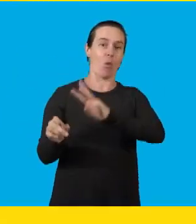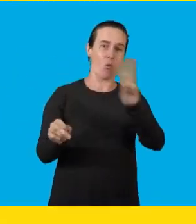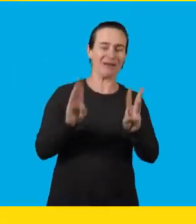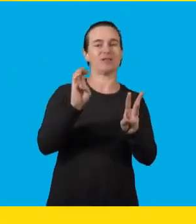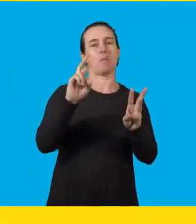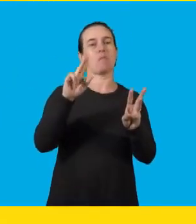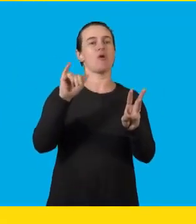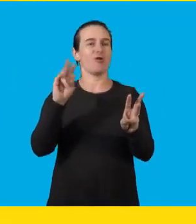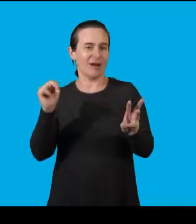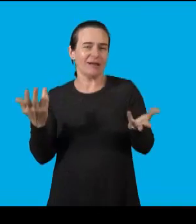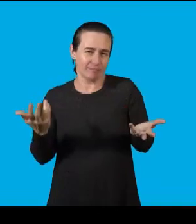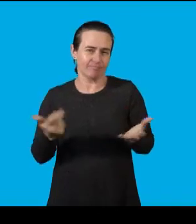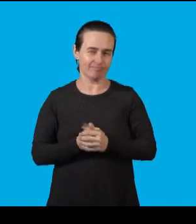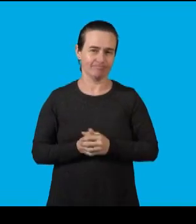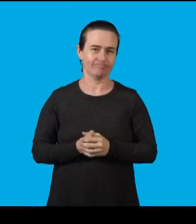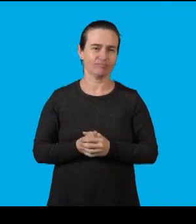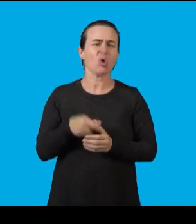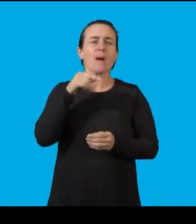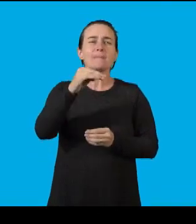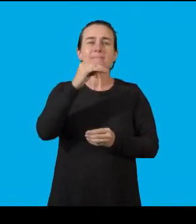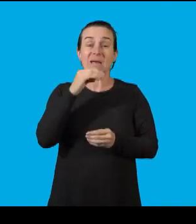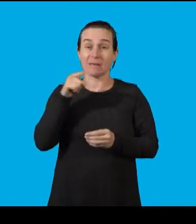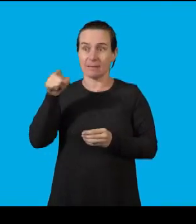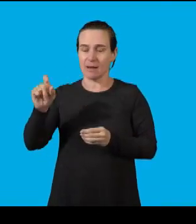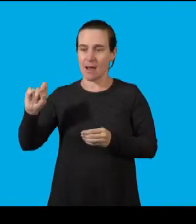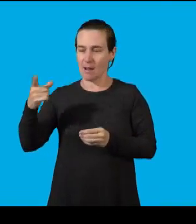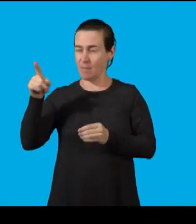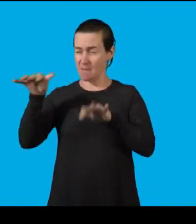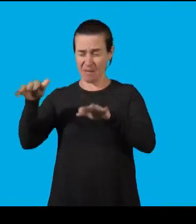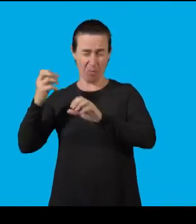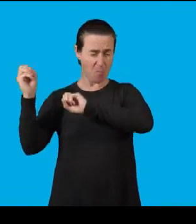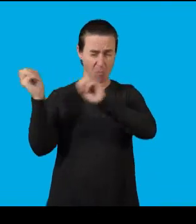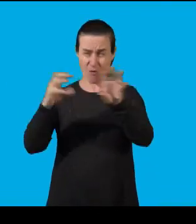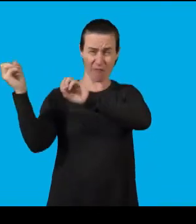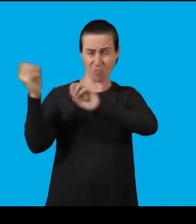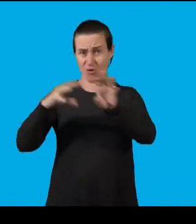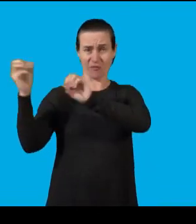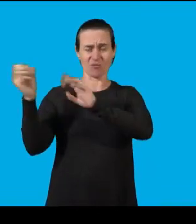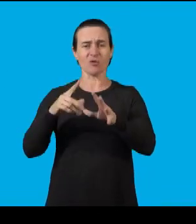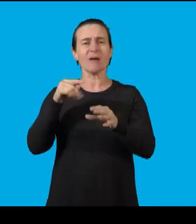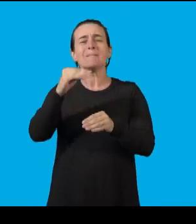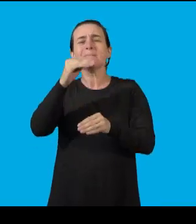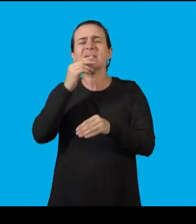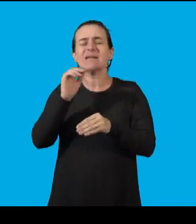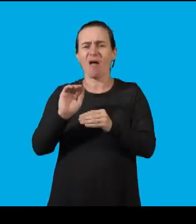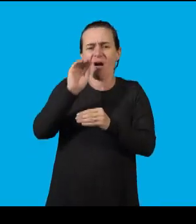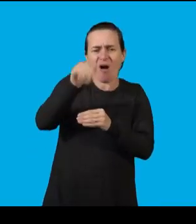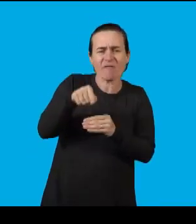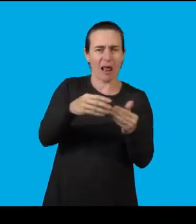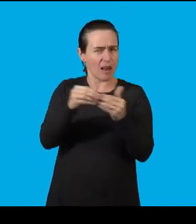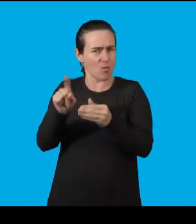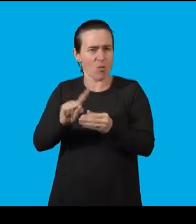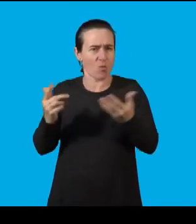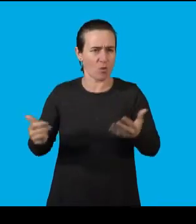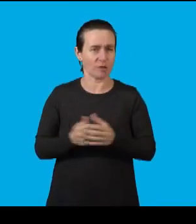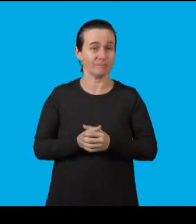cause and effect? What would be the result of having that? Okay, so if you look at the solution there,